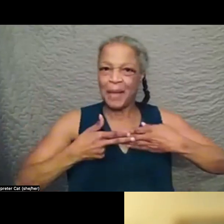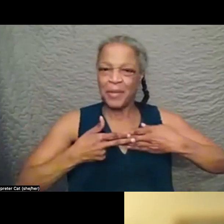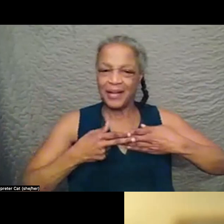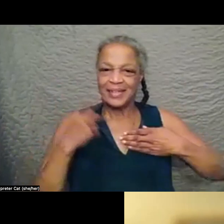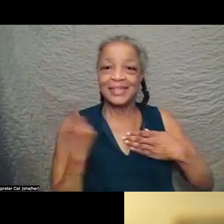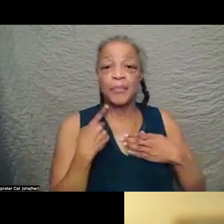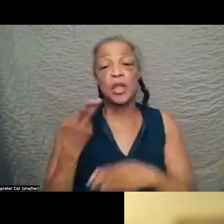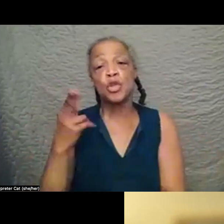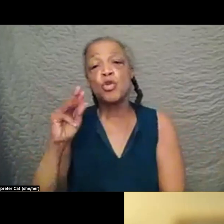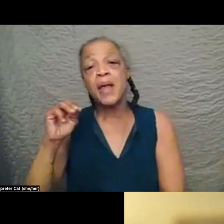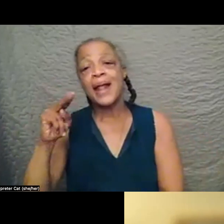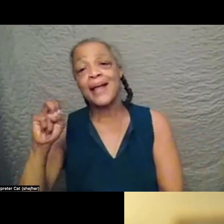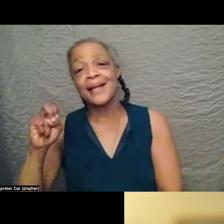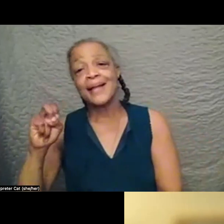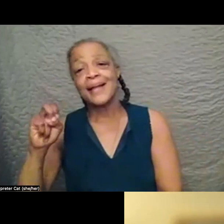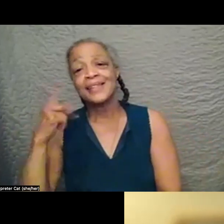humane, something helpful,